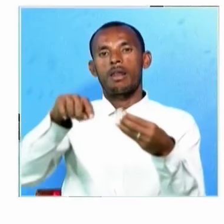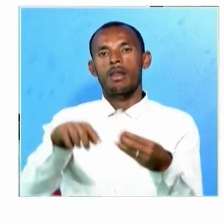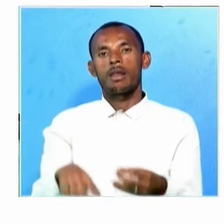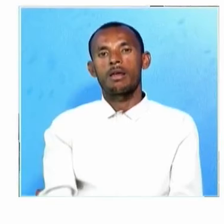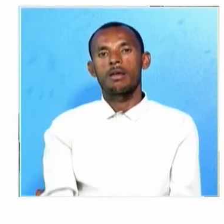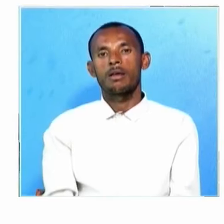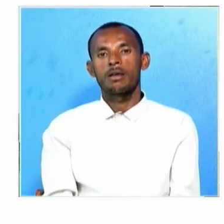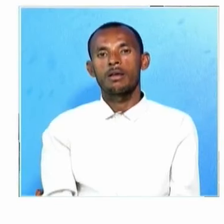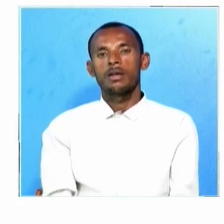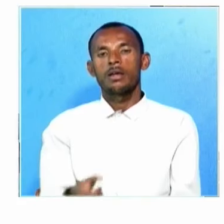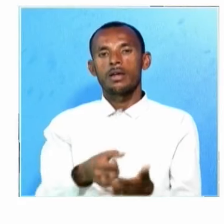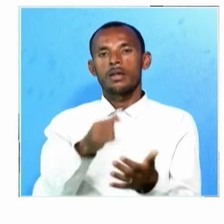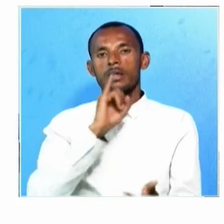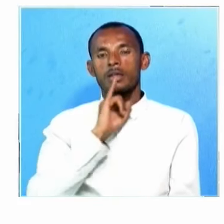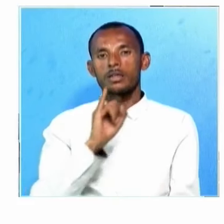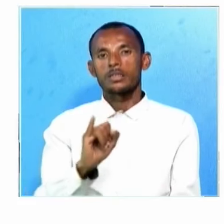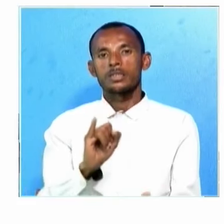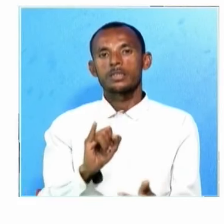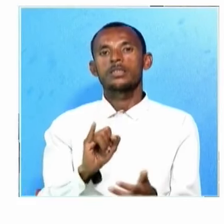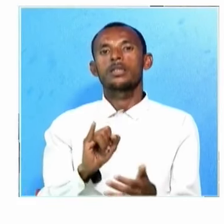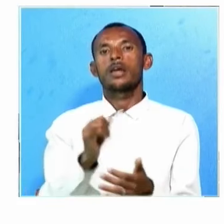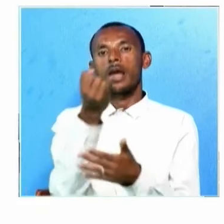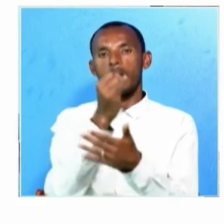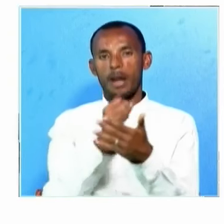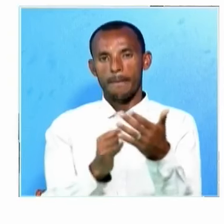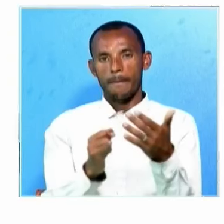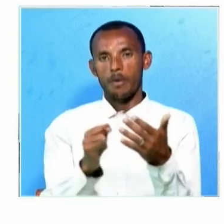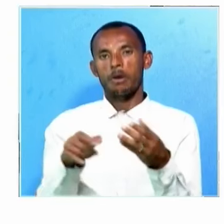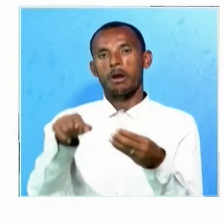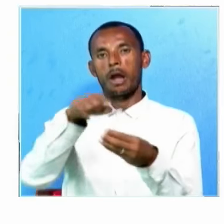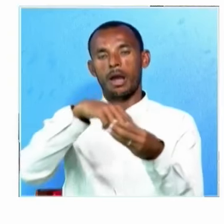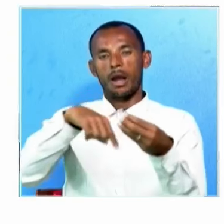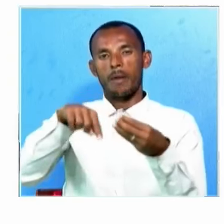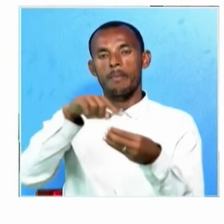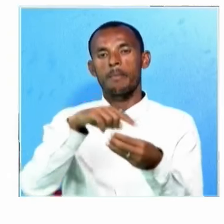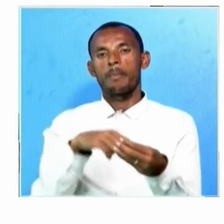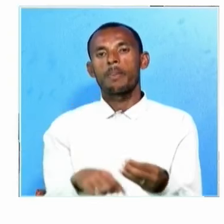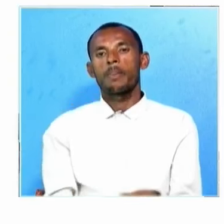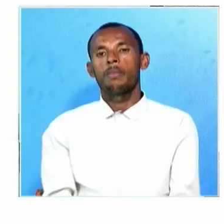is a diagram. It's a diagram